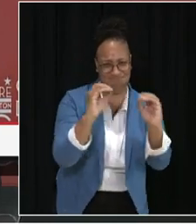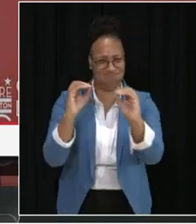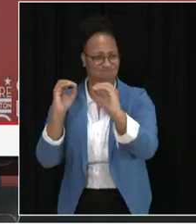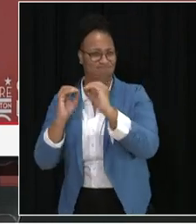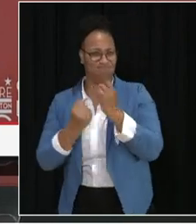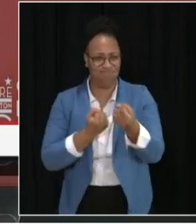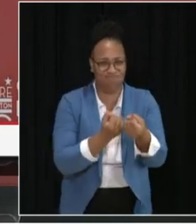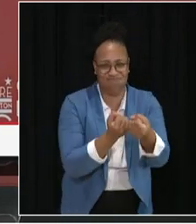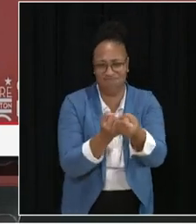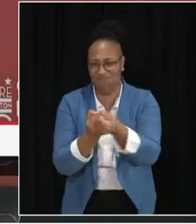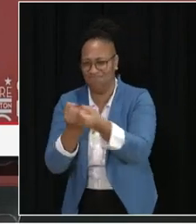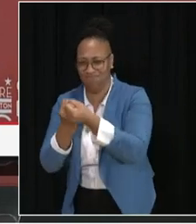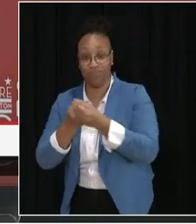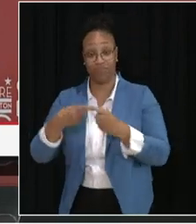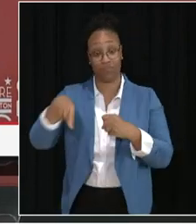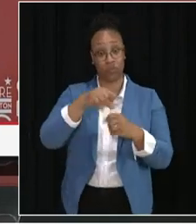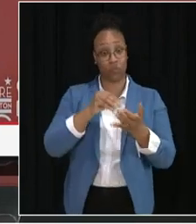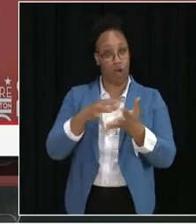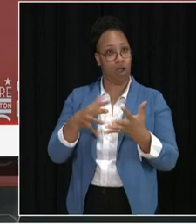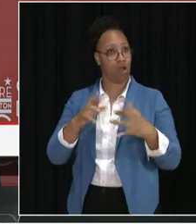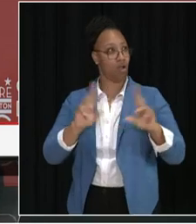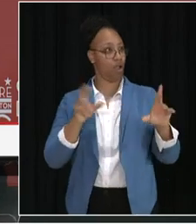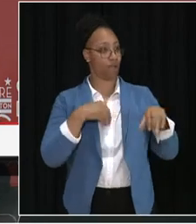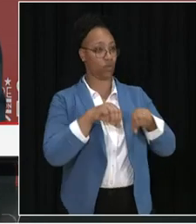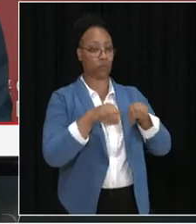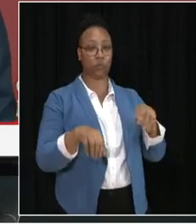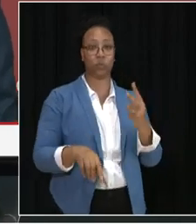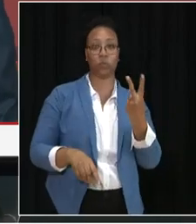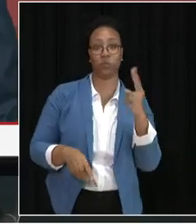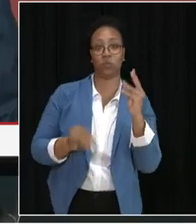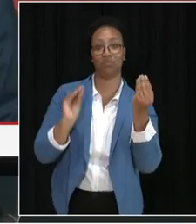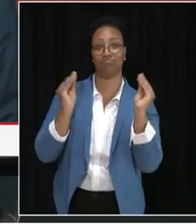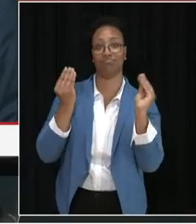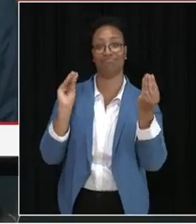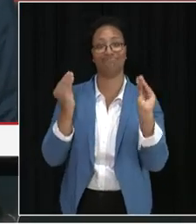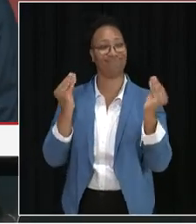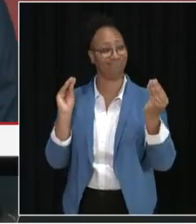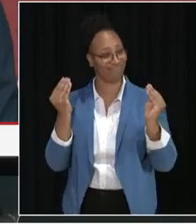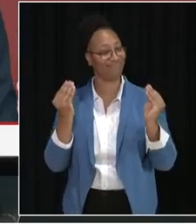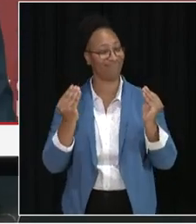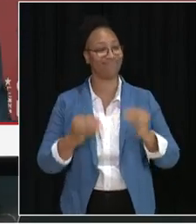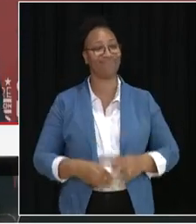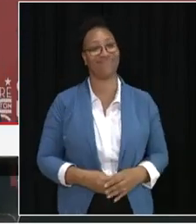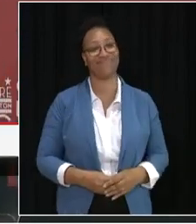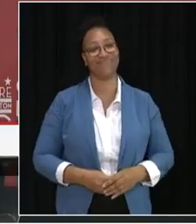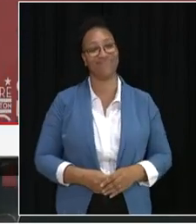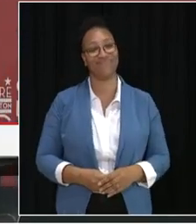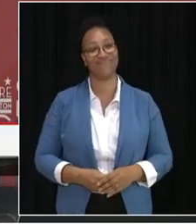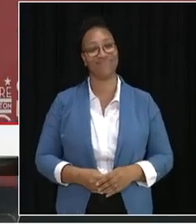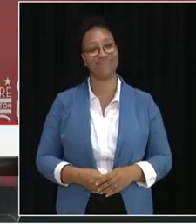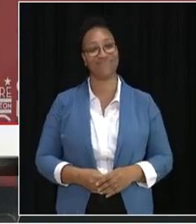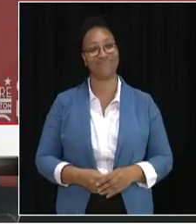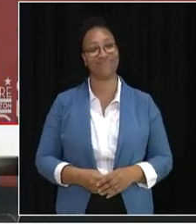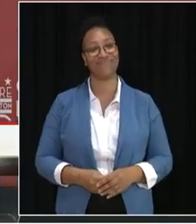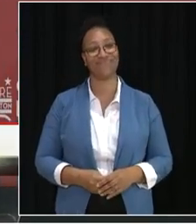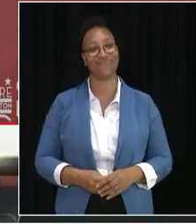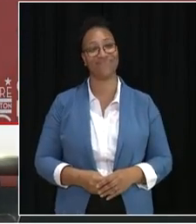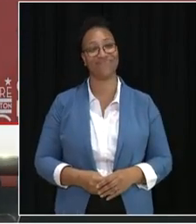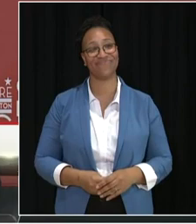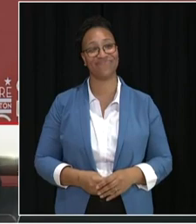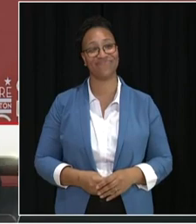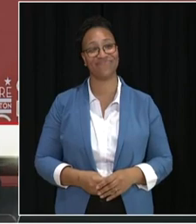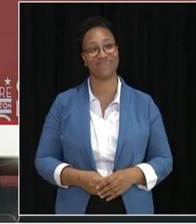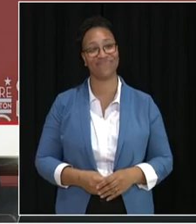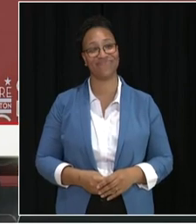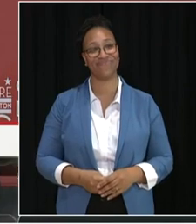college credits. We know, too, that they are a part of the renaissance here, right here in Congress